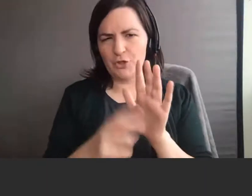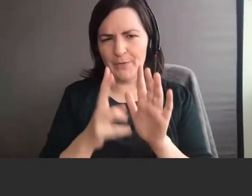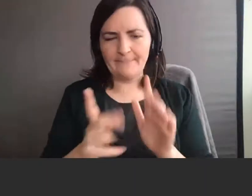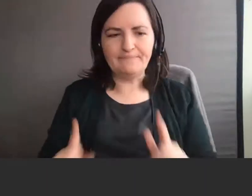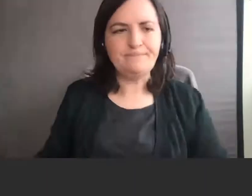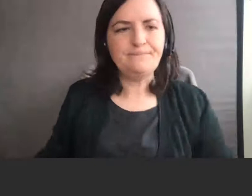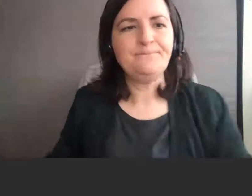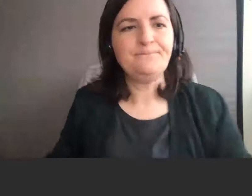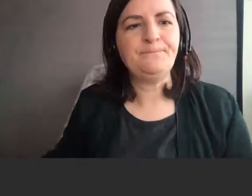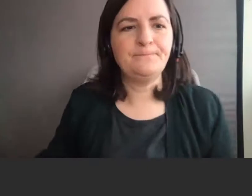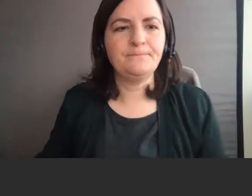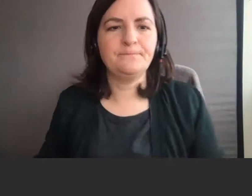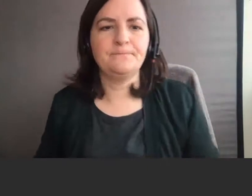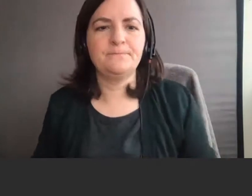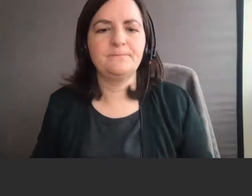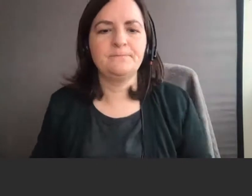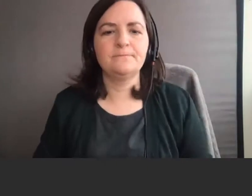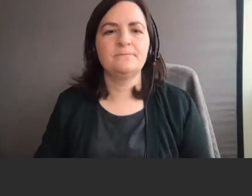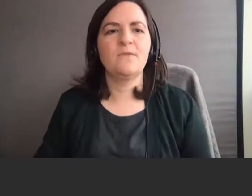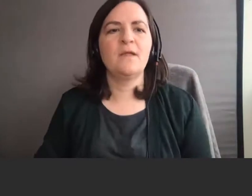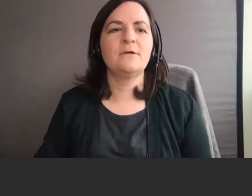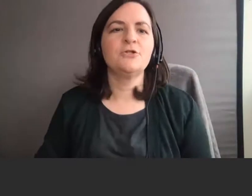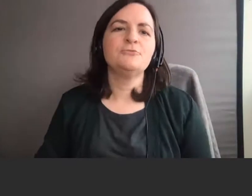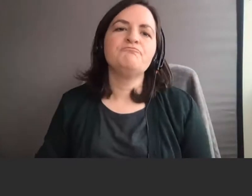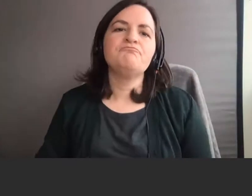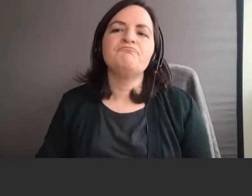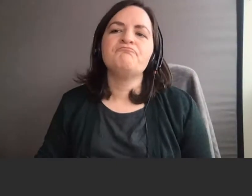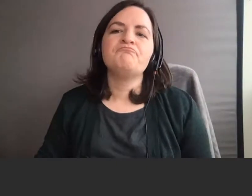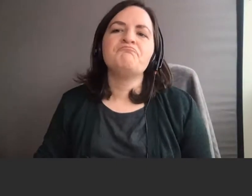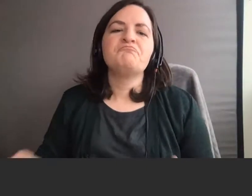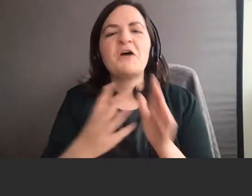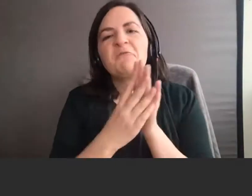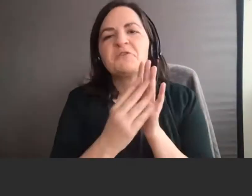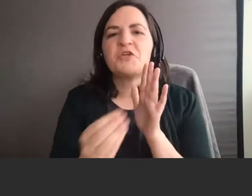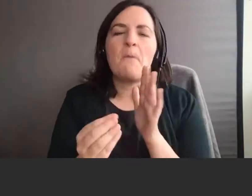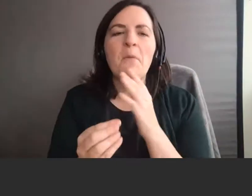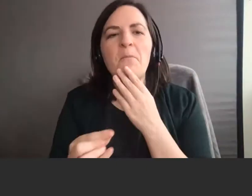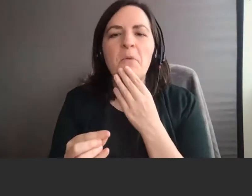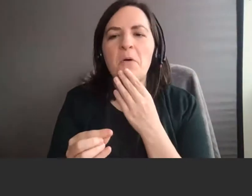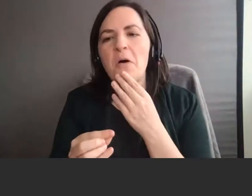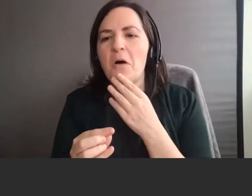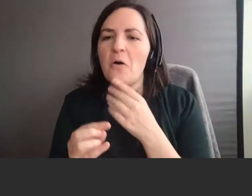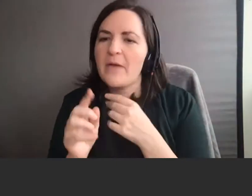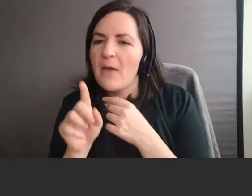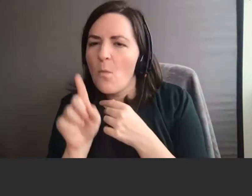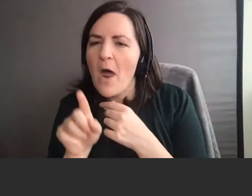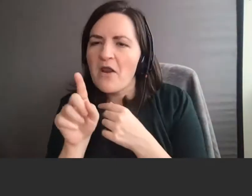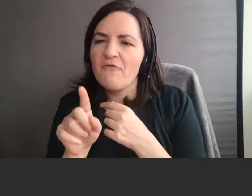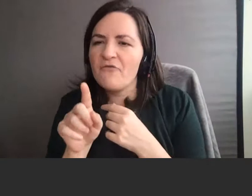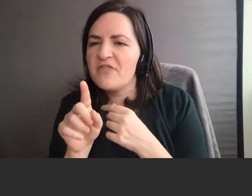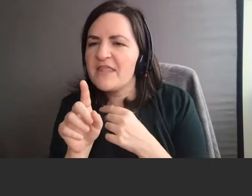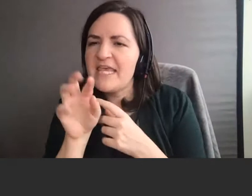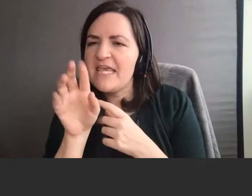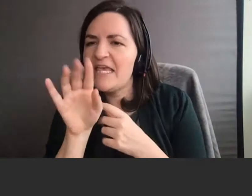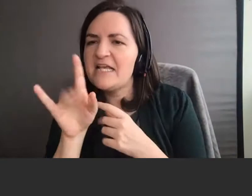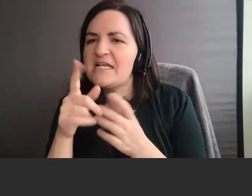for example, that your research is into, let's have a look up here at one of the suggestions we had here.